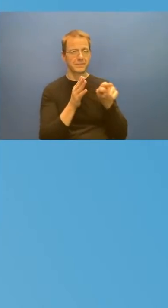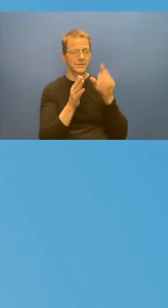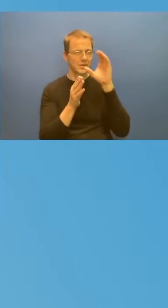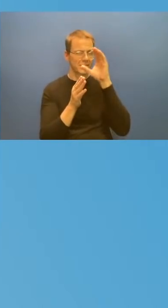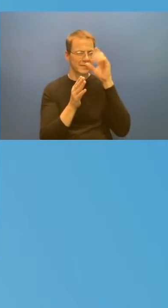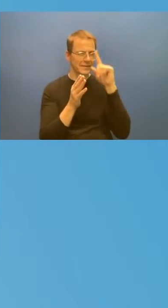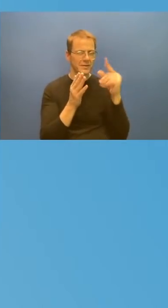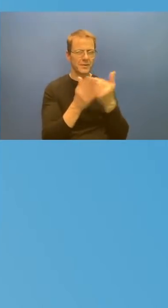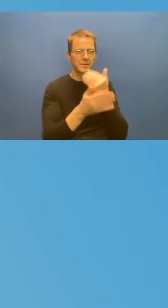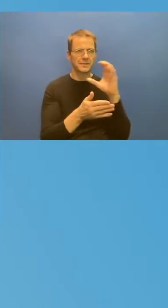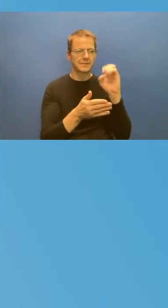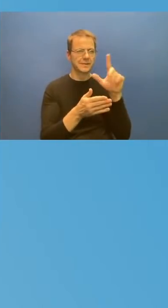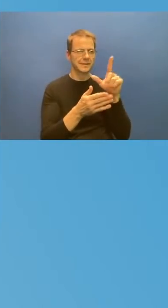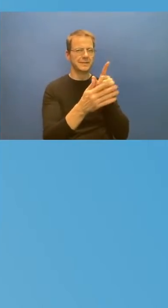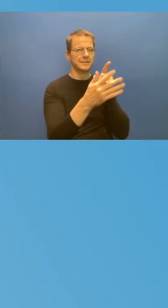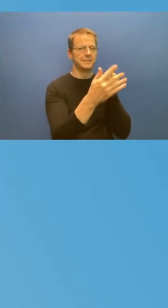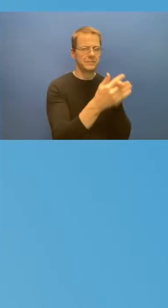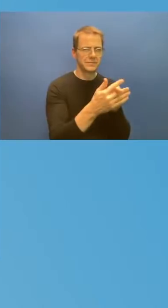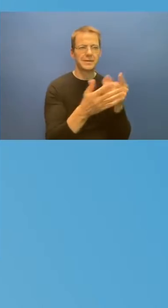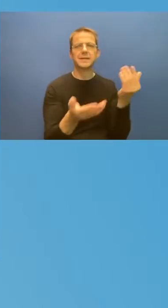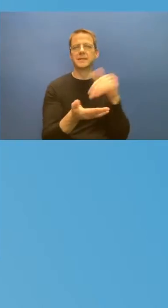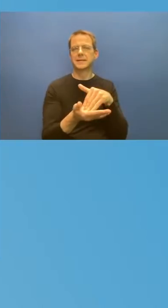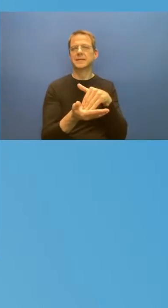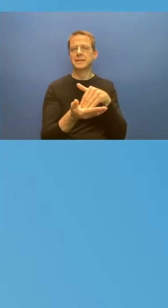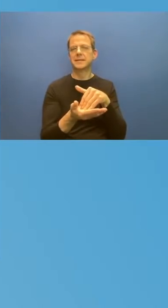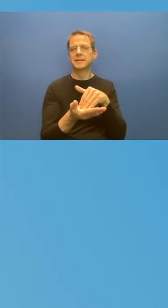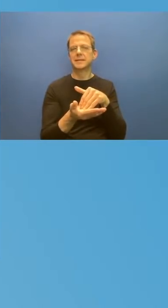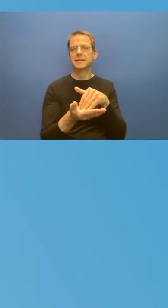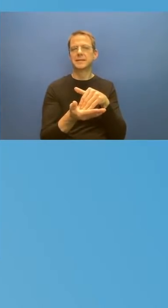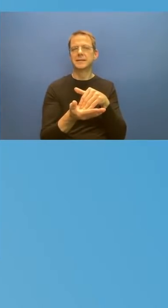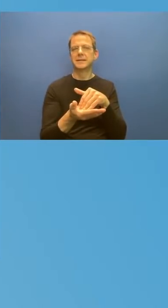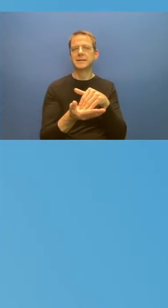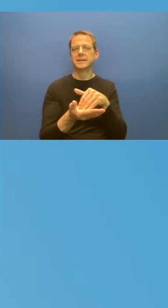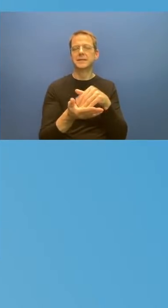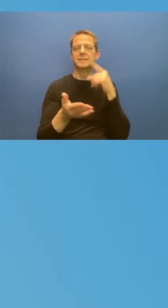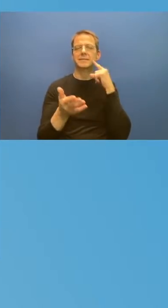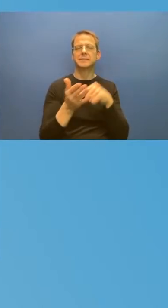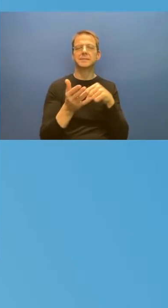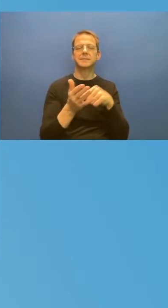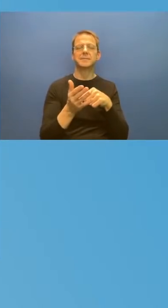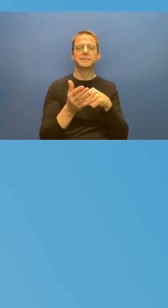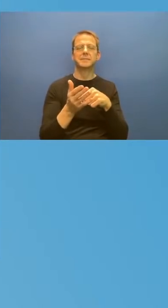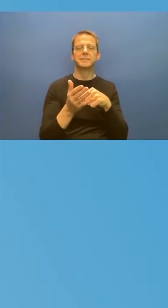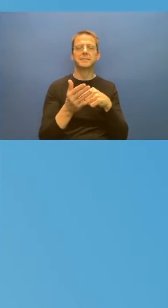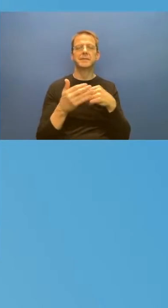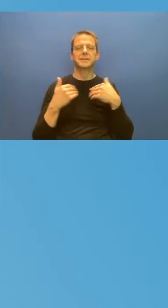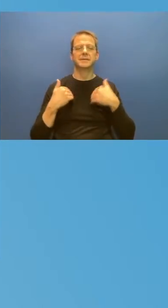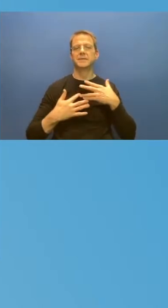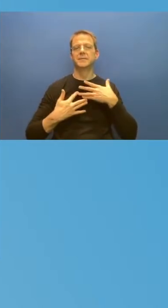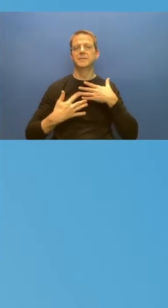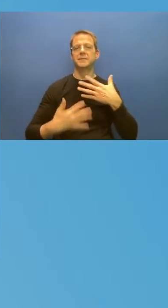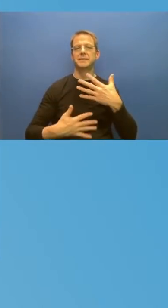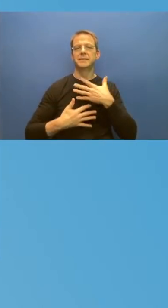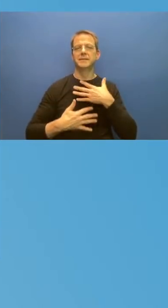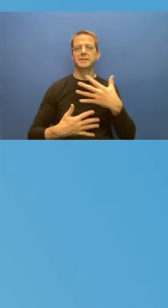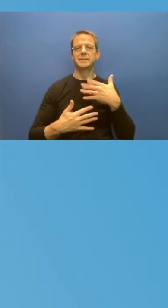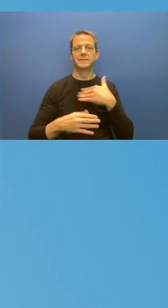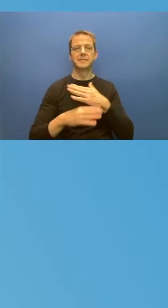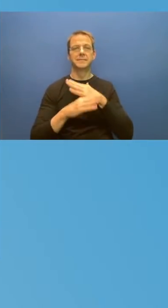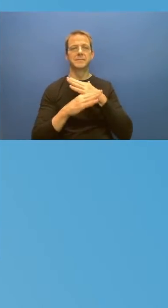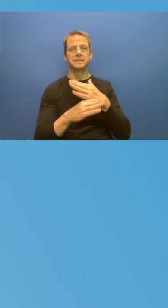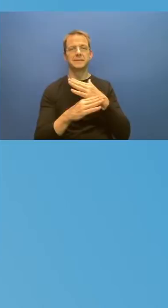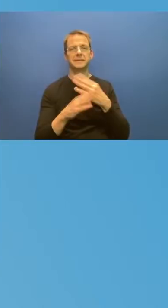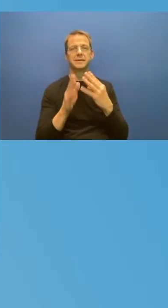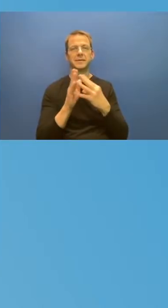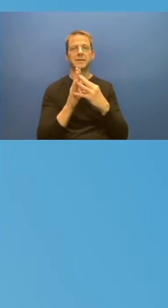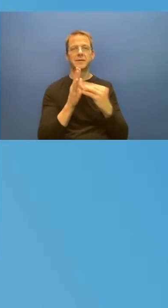have a barrier of where it's going to replicate in our bodies. Is it going to be in the upper respiratory tract in our nose, or in the lower respiratory